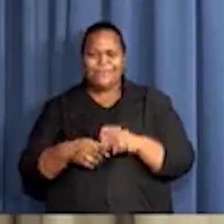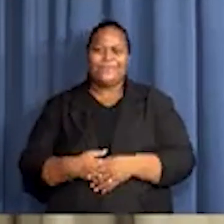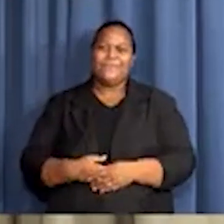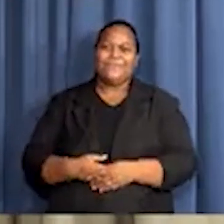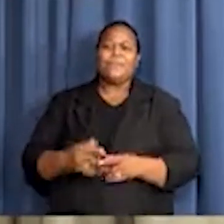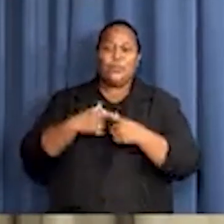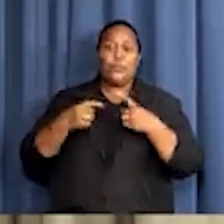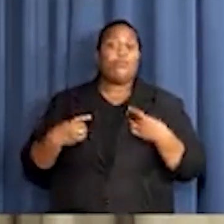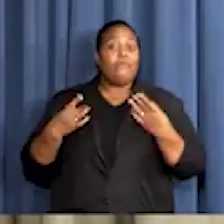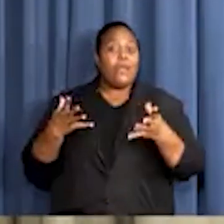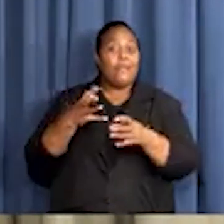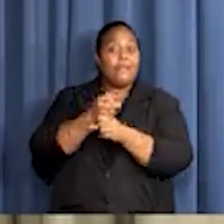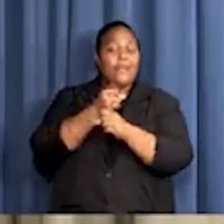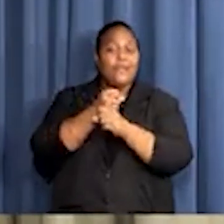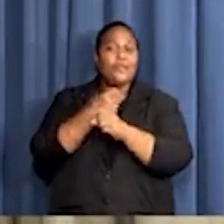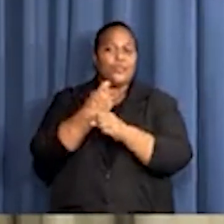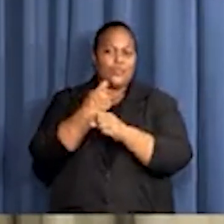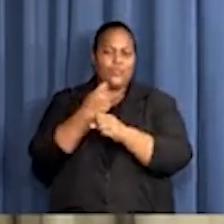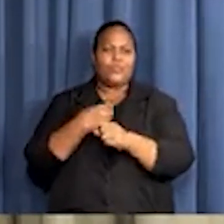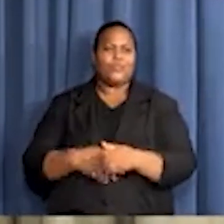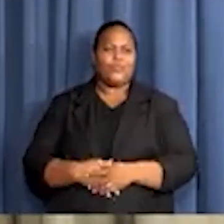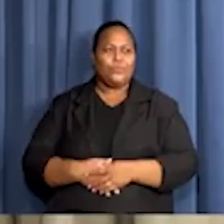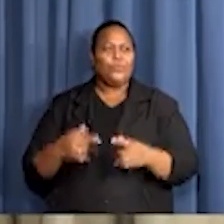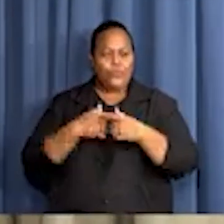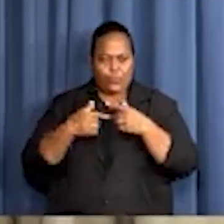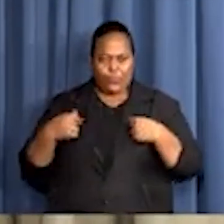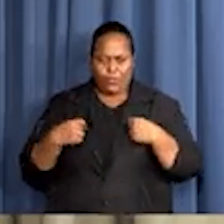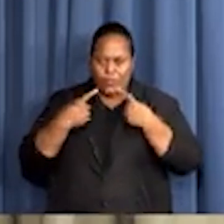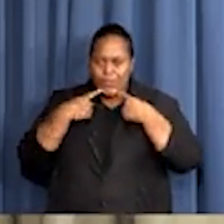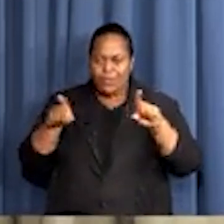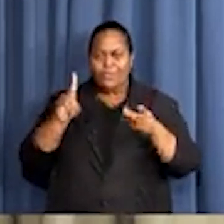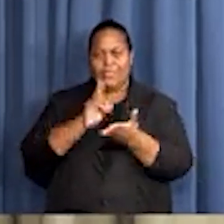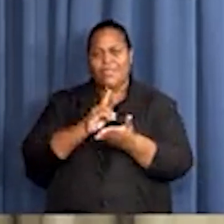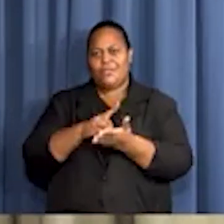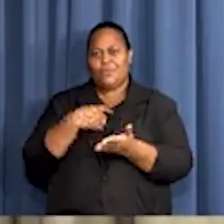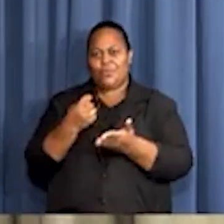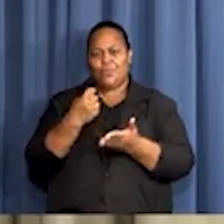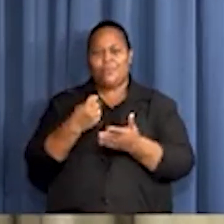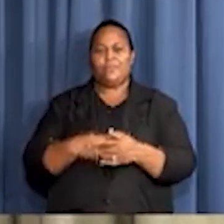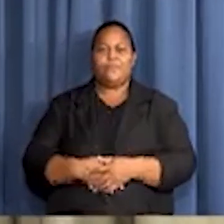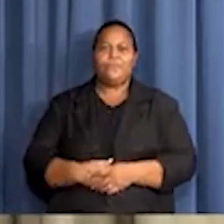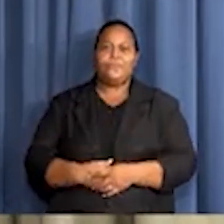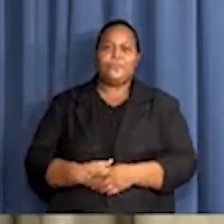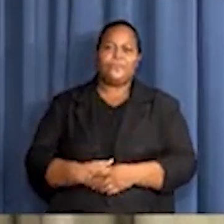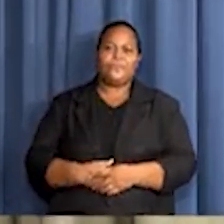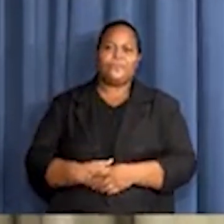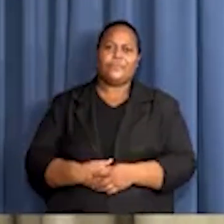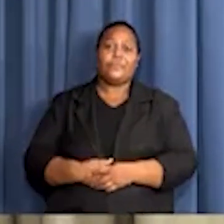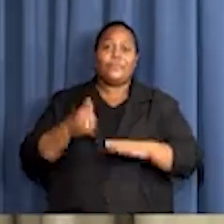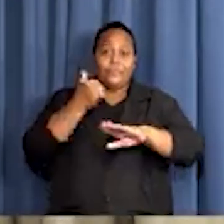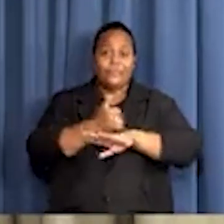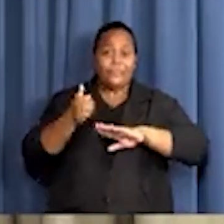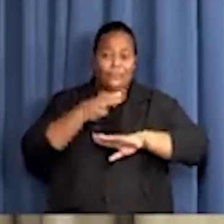an update as soon as possible, and we will be releasing that date very soon. Cabinet has approved